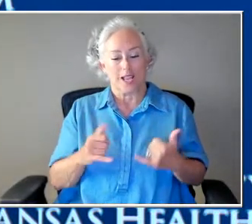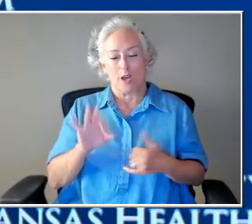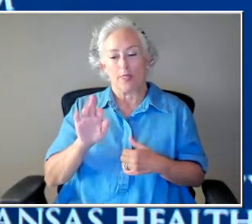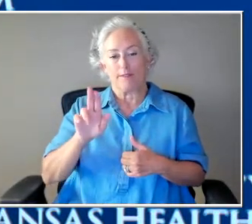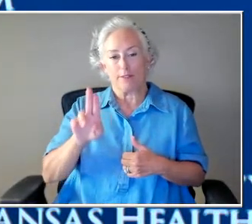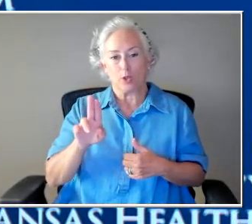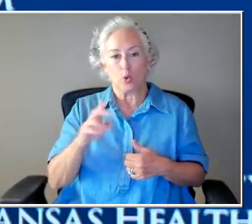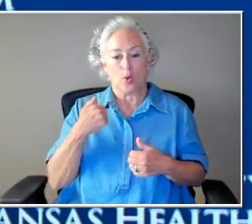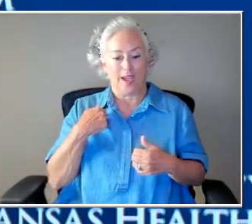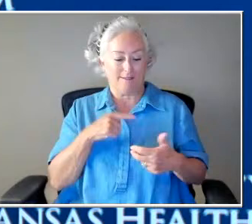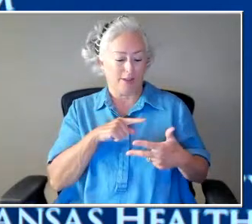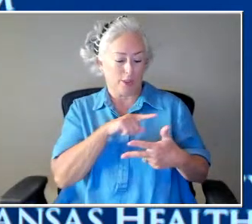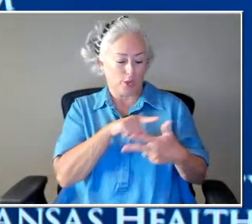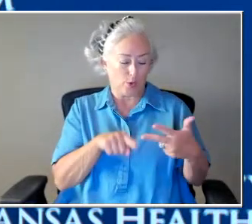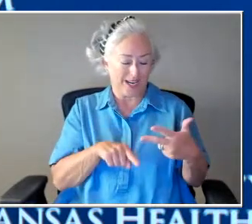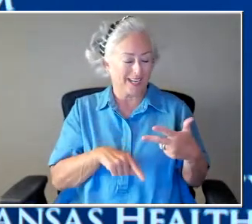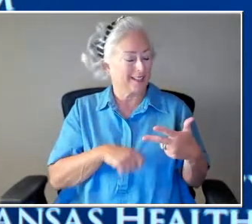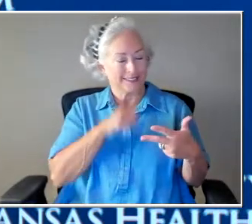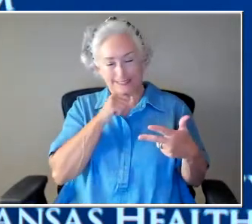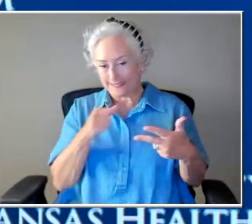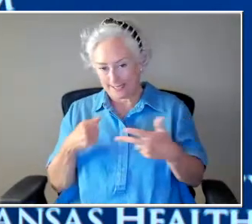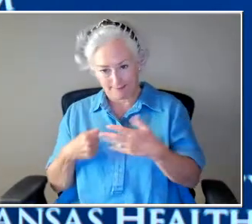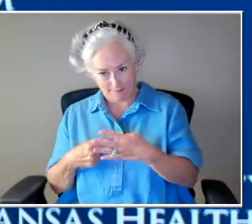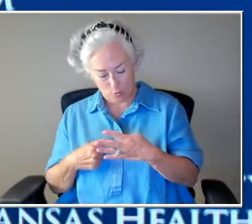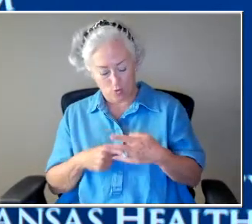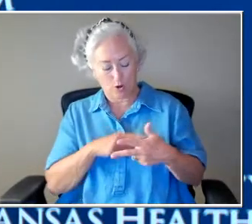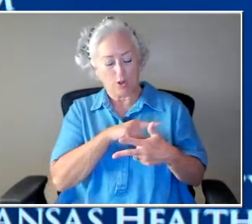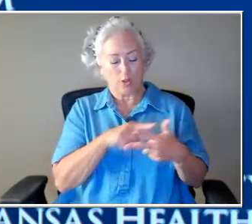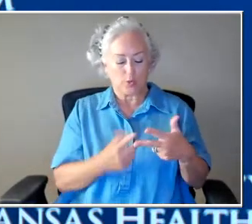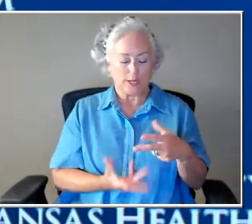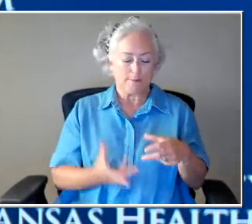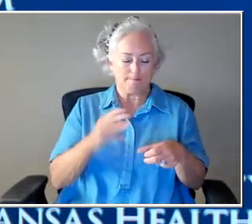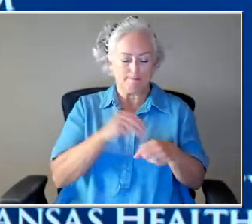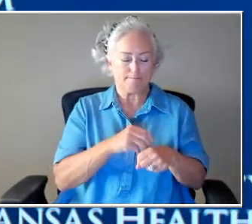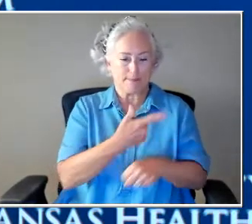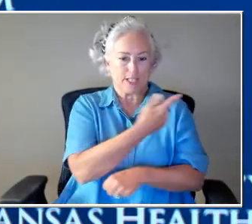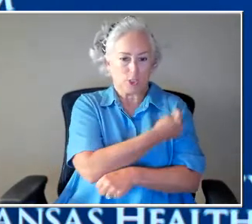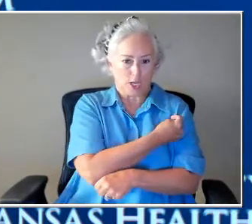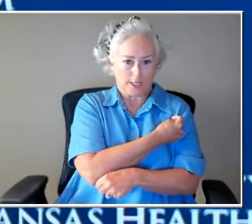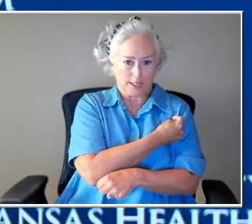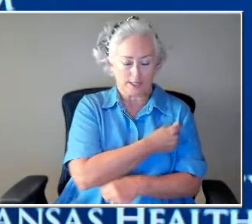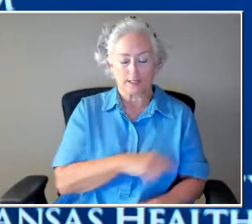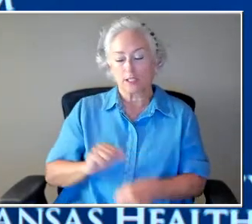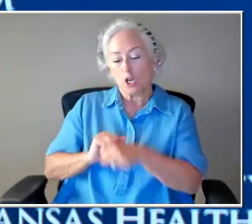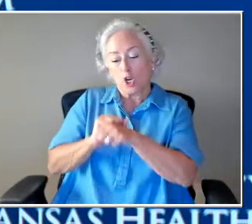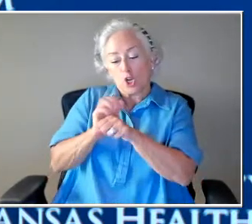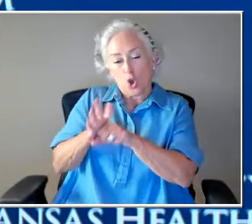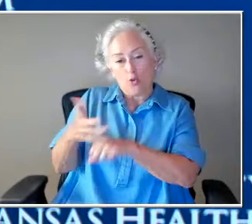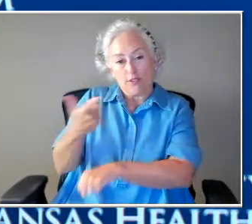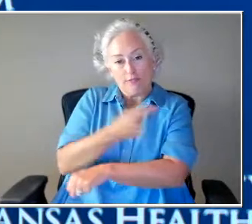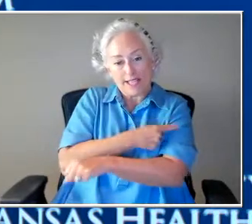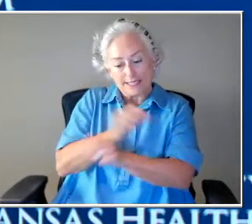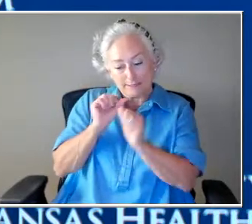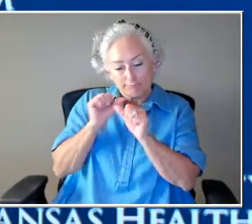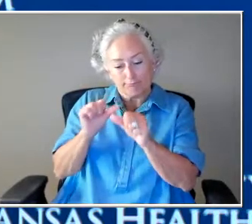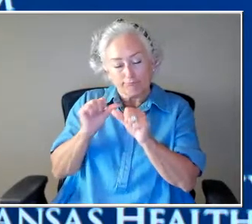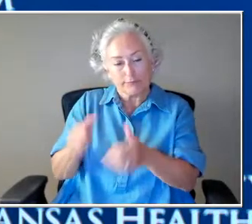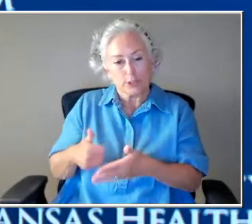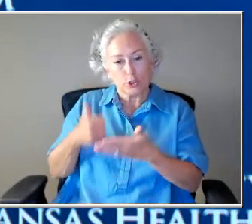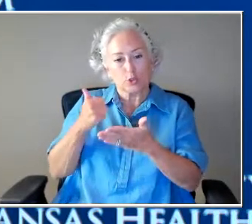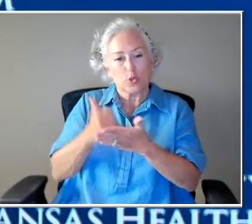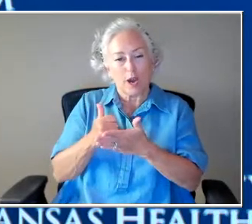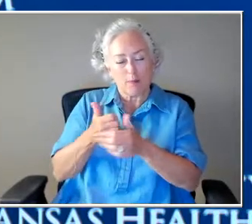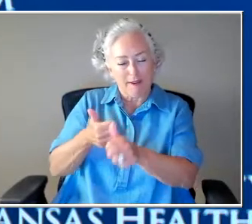components. We know that the COVID vaccines continue to help protect you against severe disease and